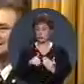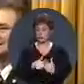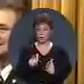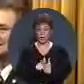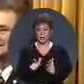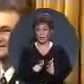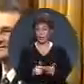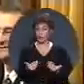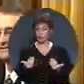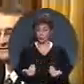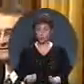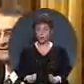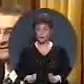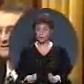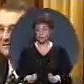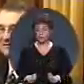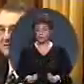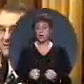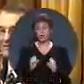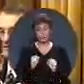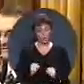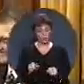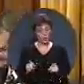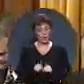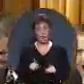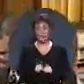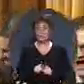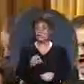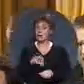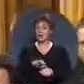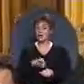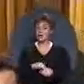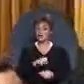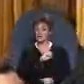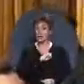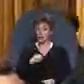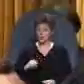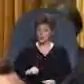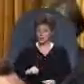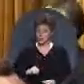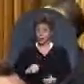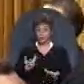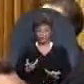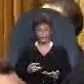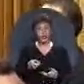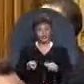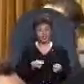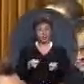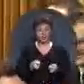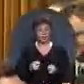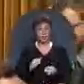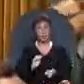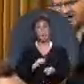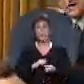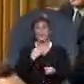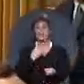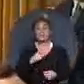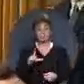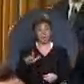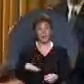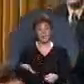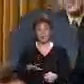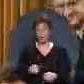in the Liberal-controlled Senate tonight, Mr. Speaker. But we are serious about this, sir, because